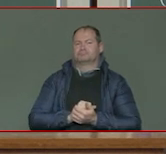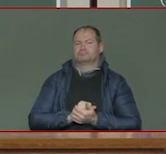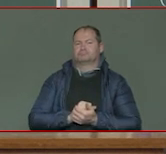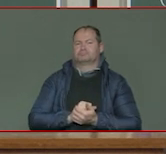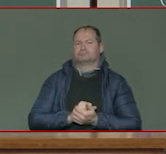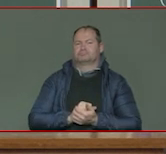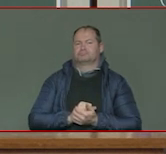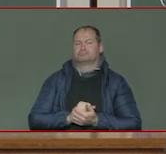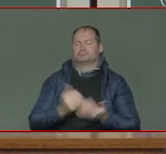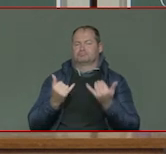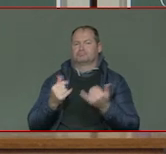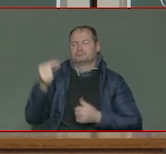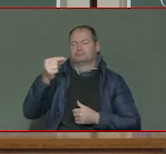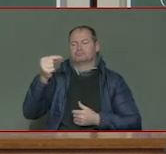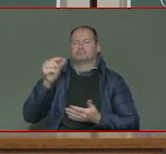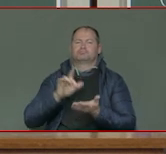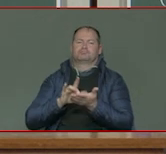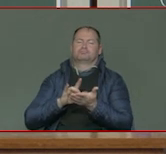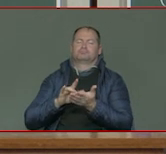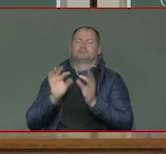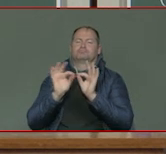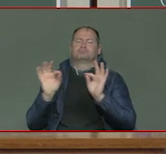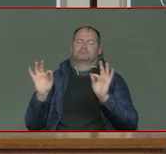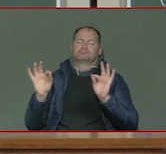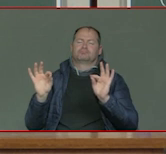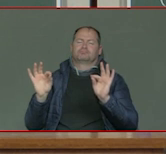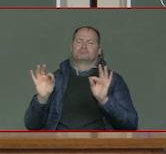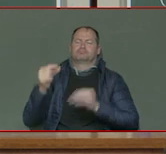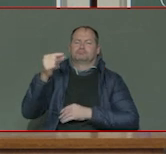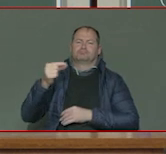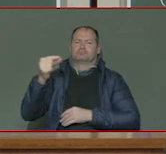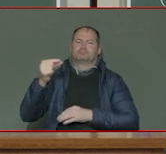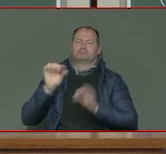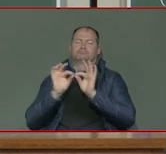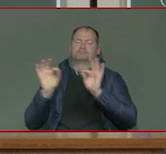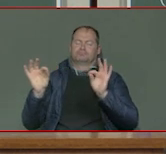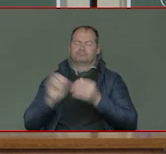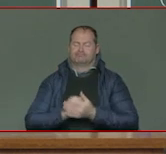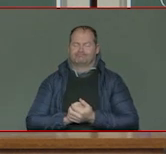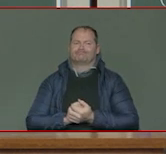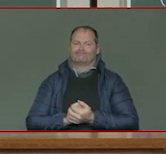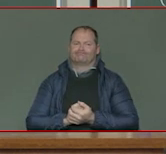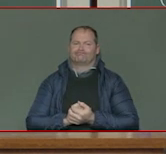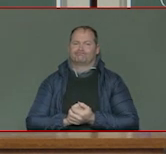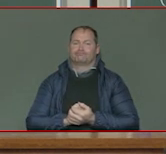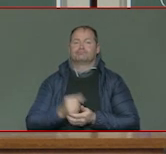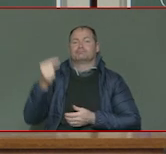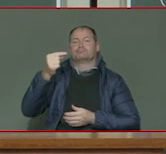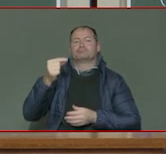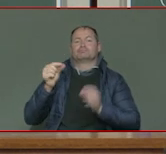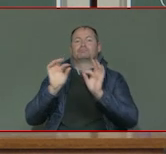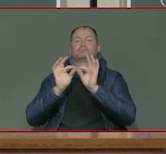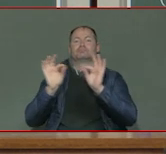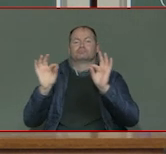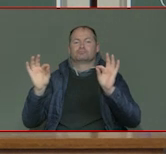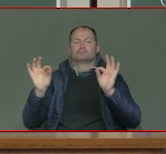that's the gradient formula. And the gradient formula is the same as